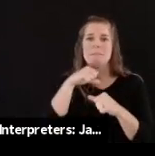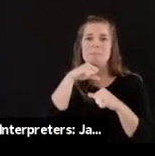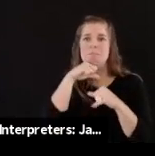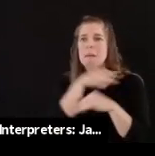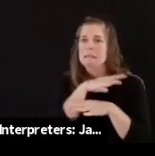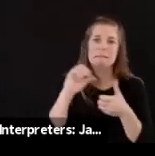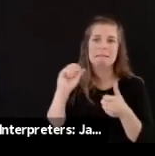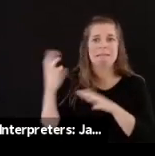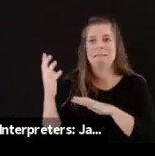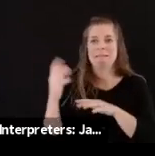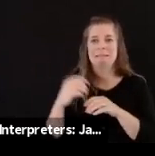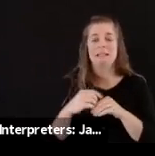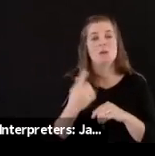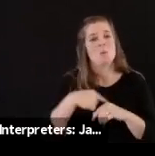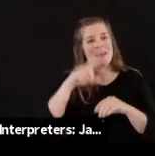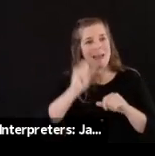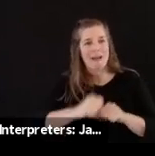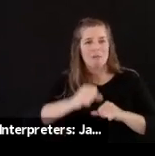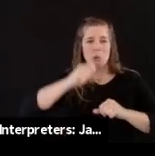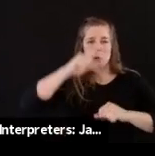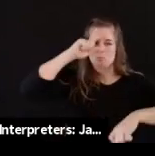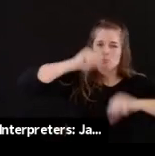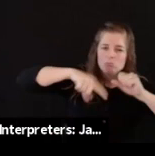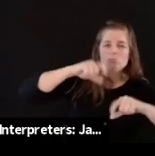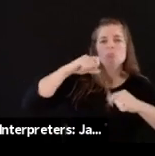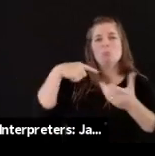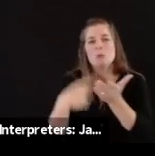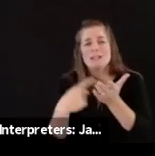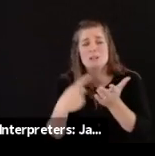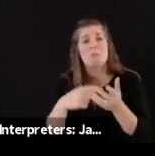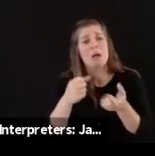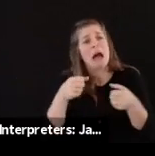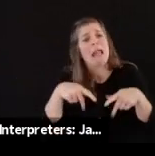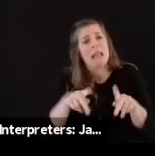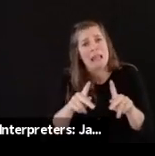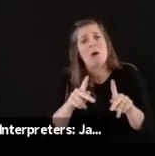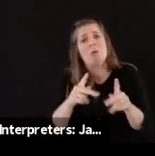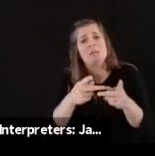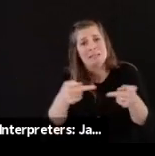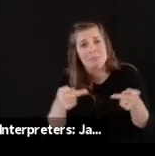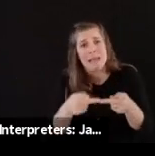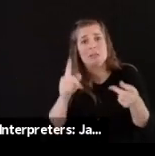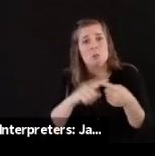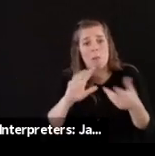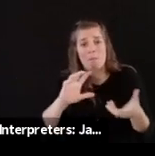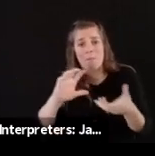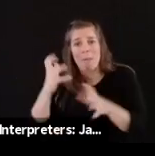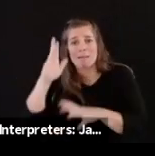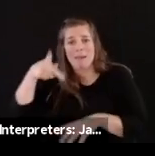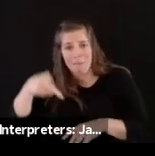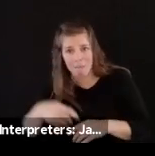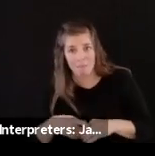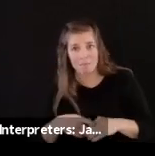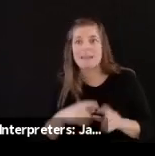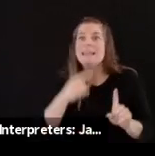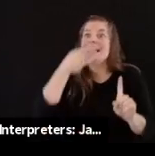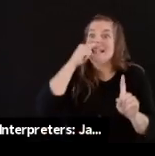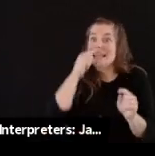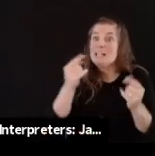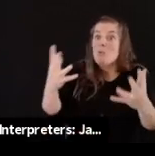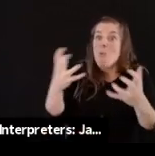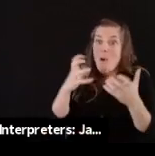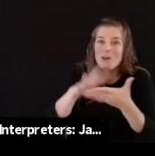opportunities to brainstorm and mess up and try again, that our kids dislike chaos and want to learn when they come to